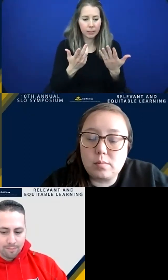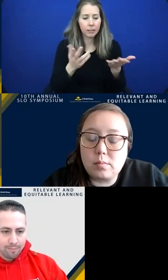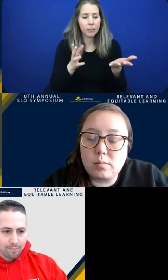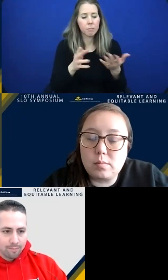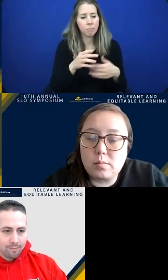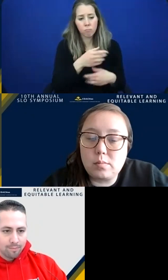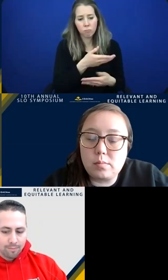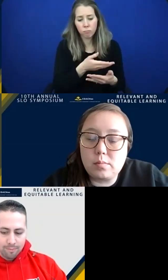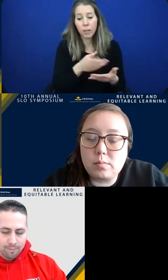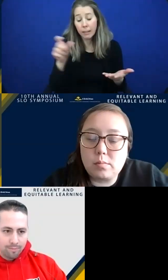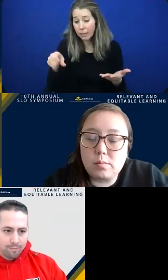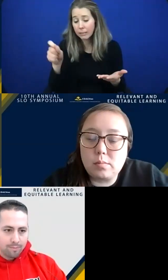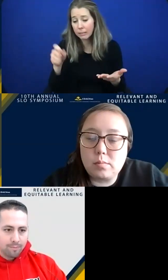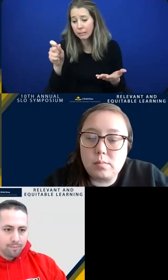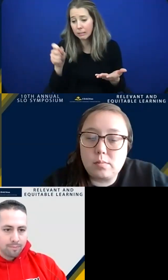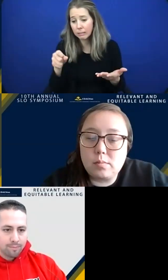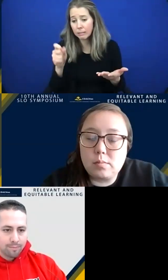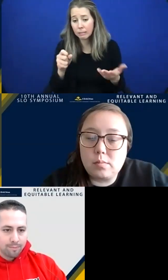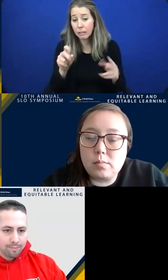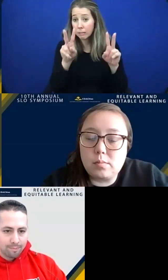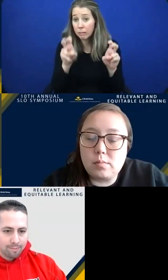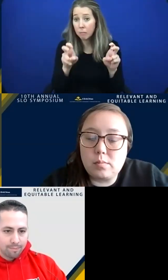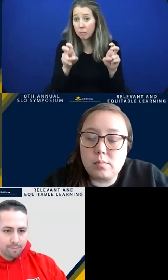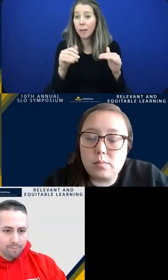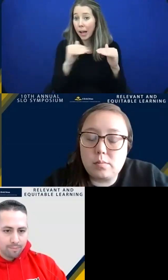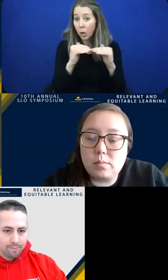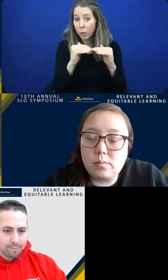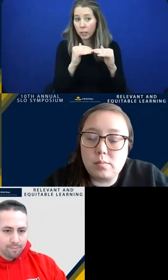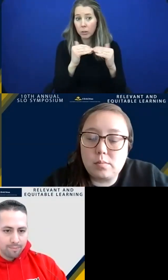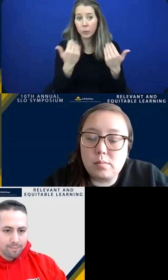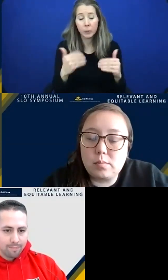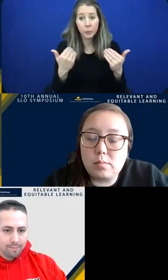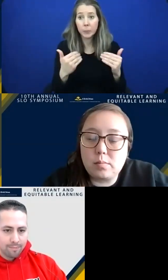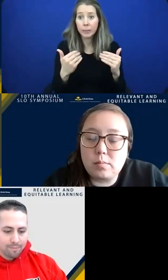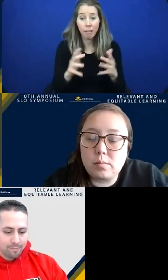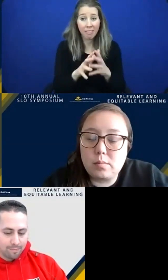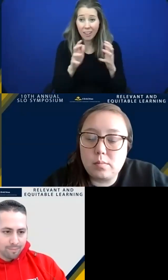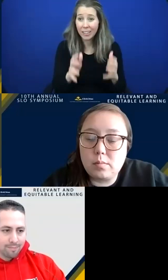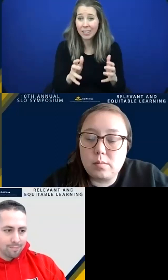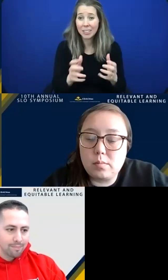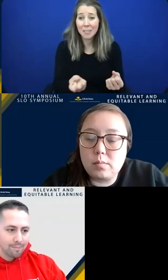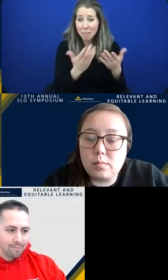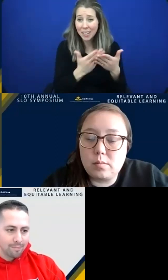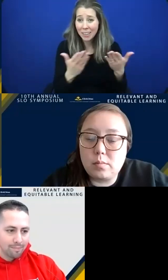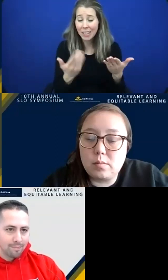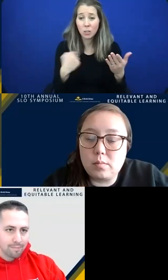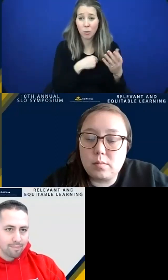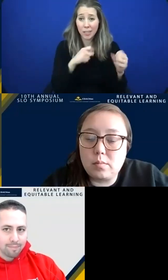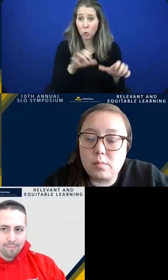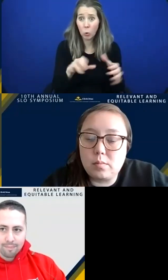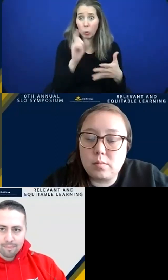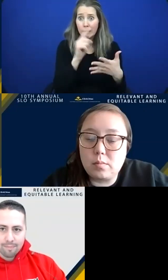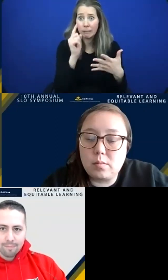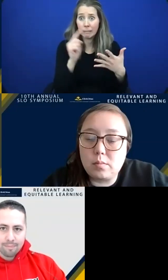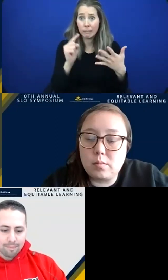that, yes, the topic of equity is sprawling. There are so many things that we could be doing to help